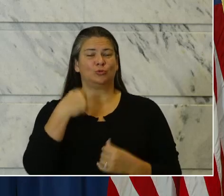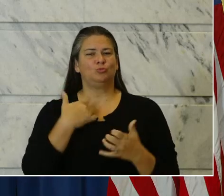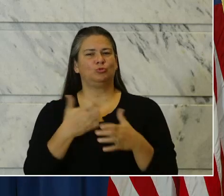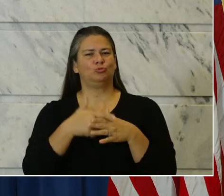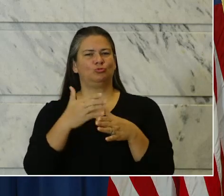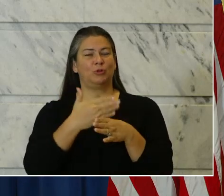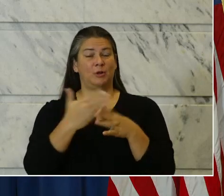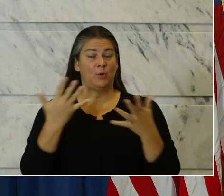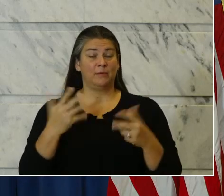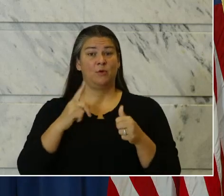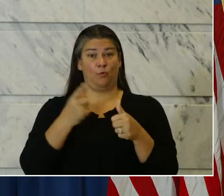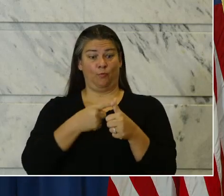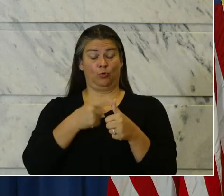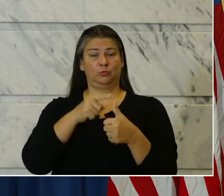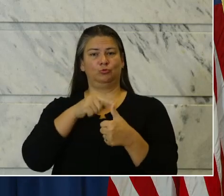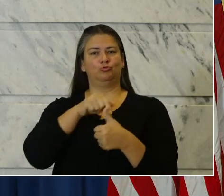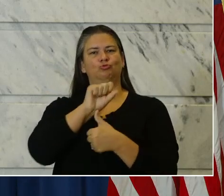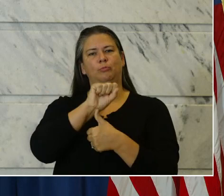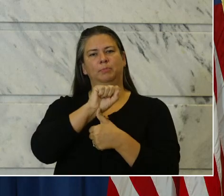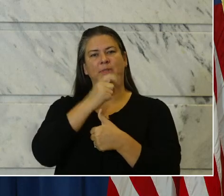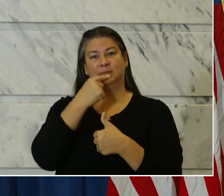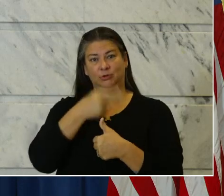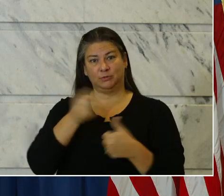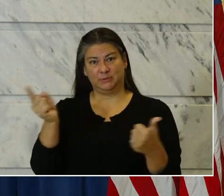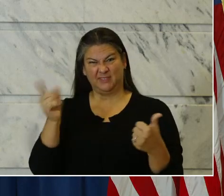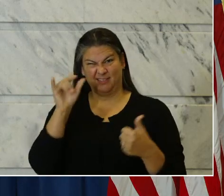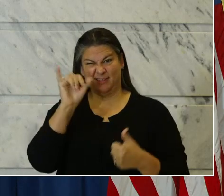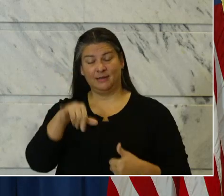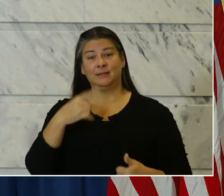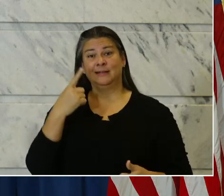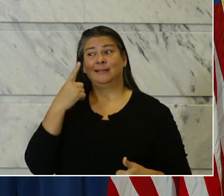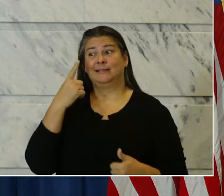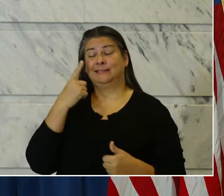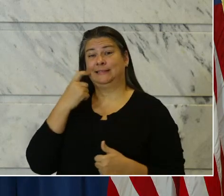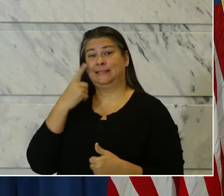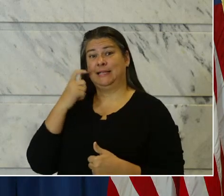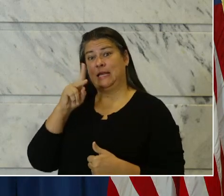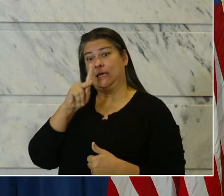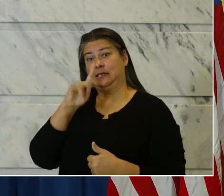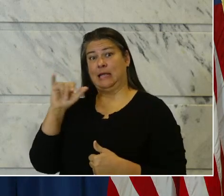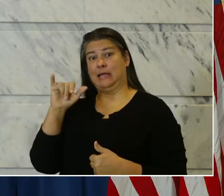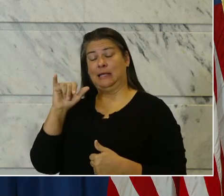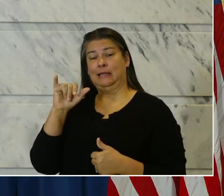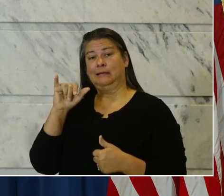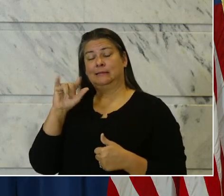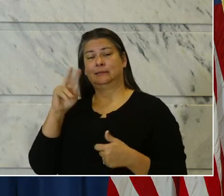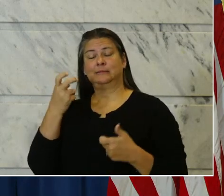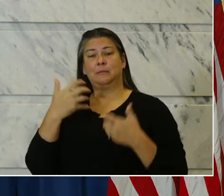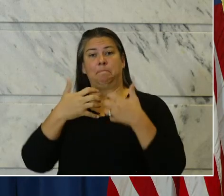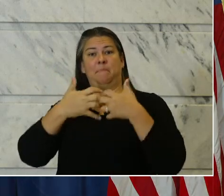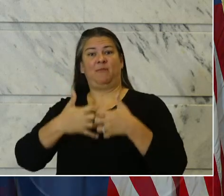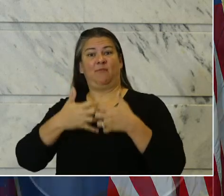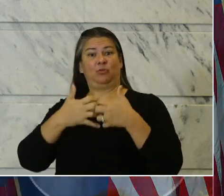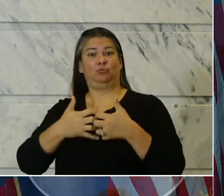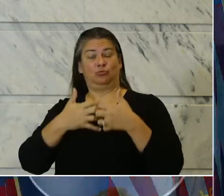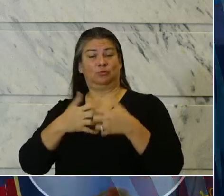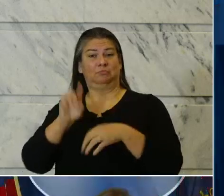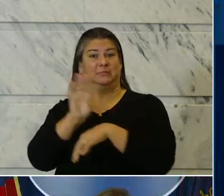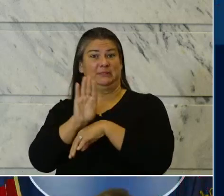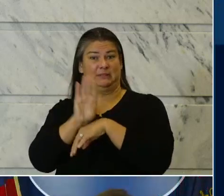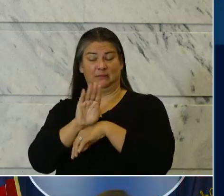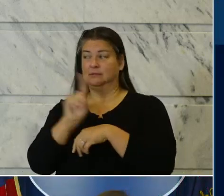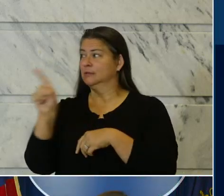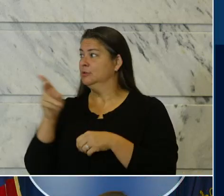a jobs announcement. The latest company to join Kentucky's manufacturing sector is Chapin